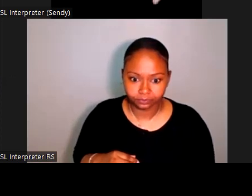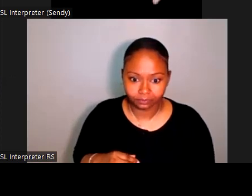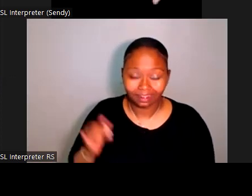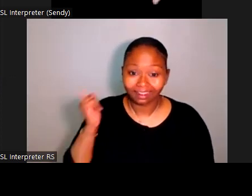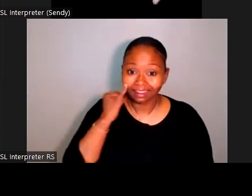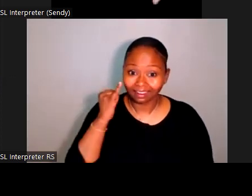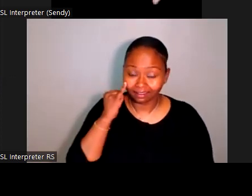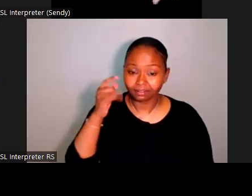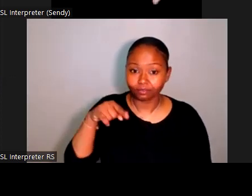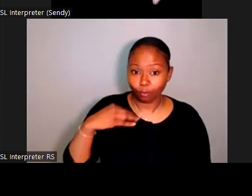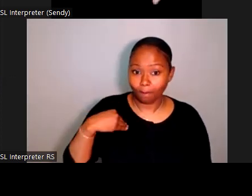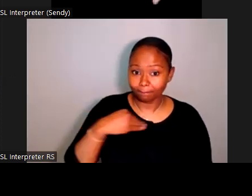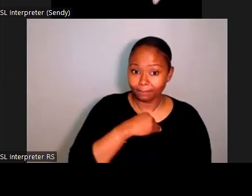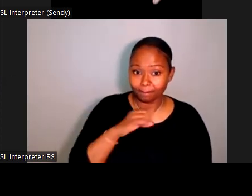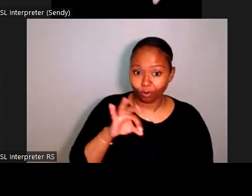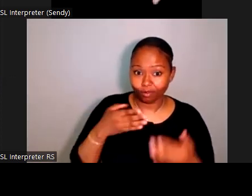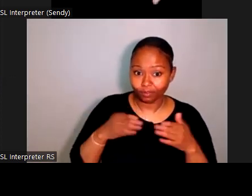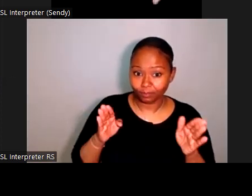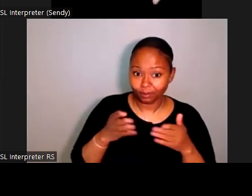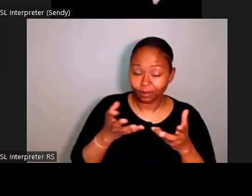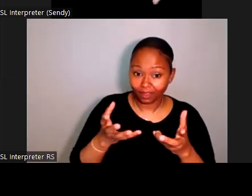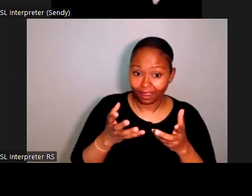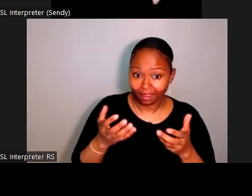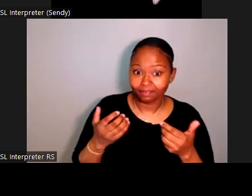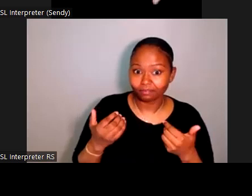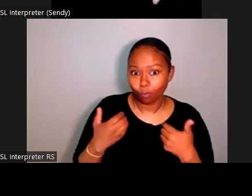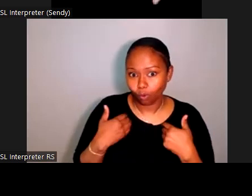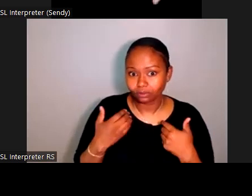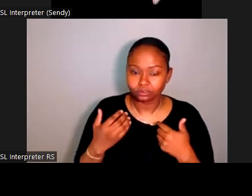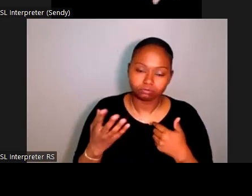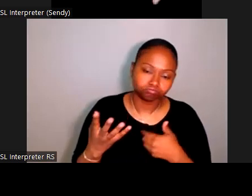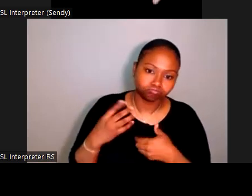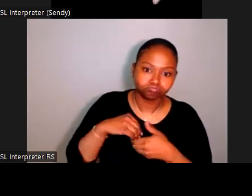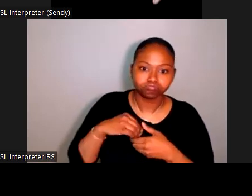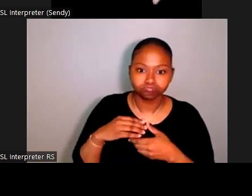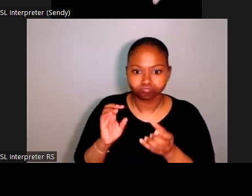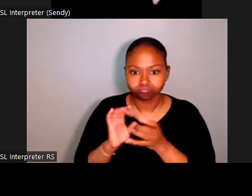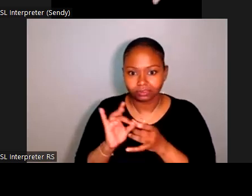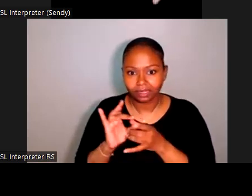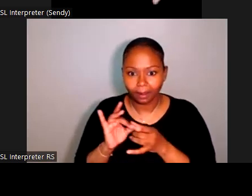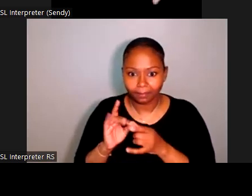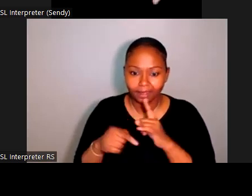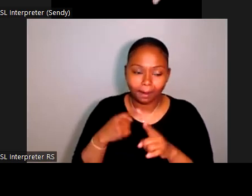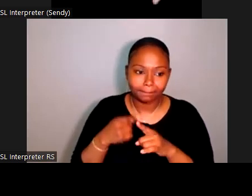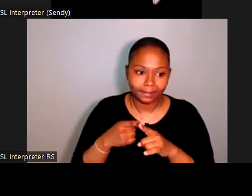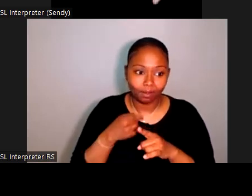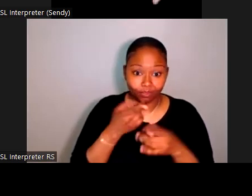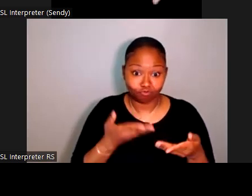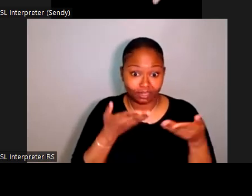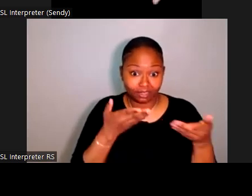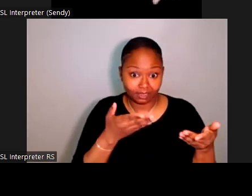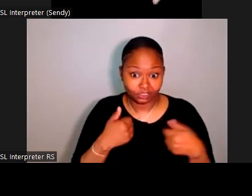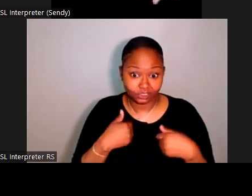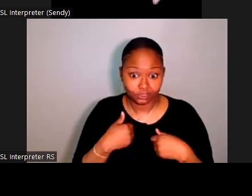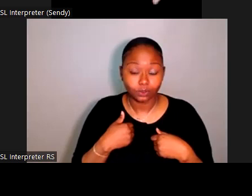would like to give any comments around the recommendation we just looked at this time, we're going to open